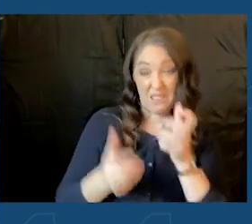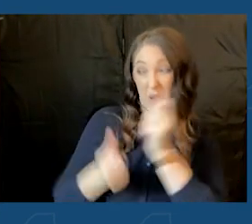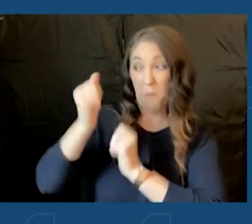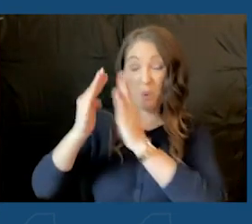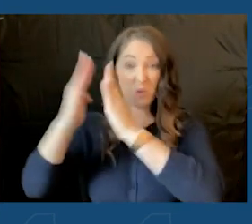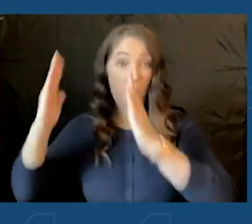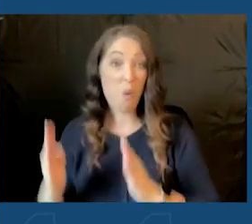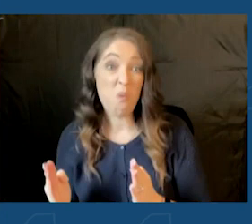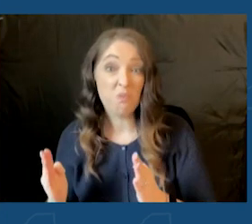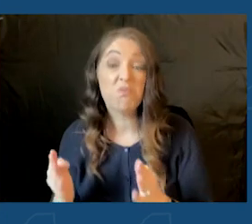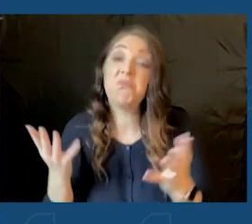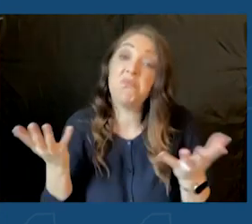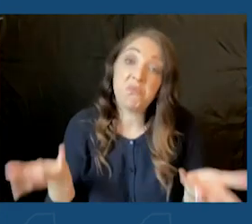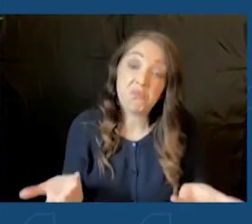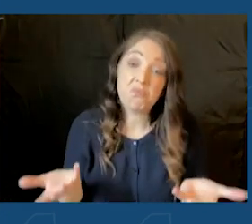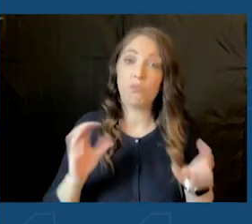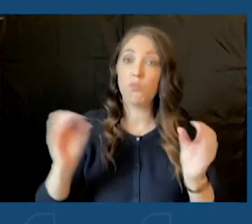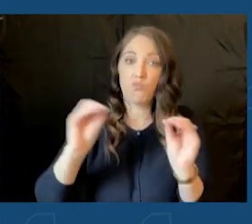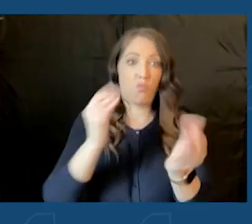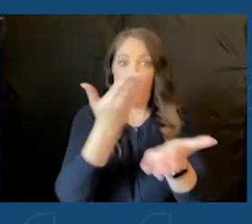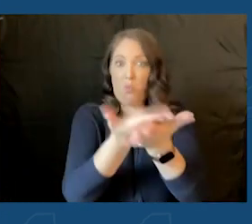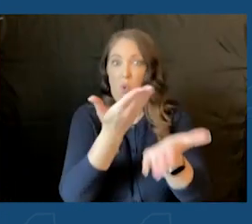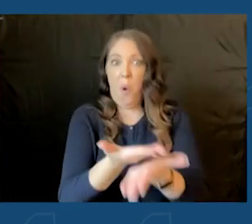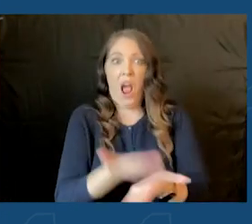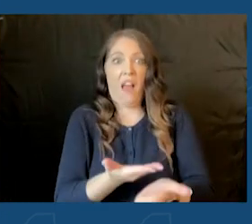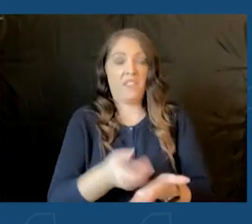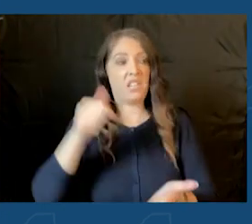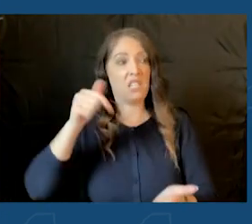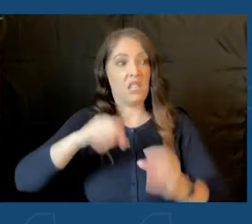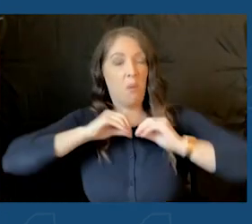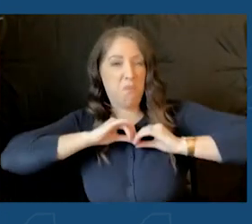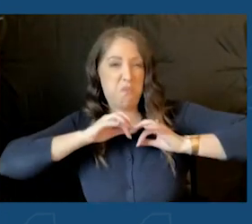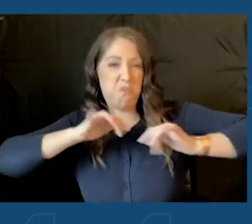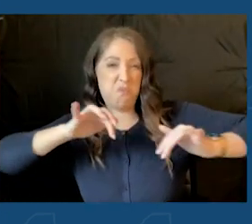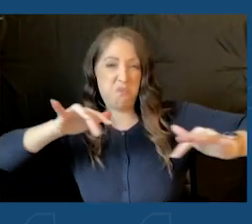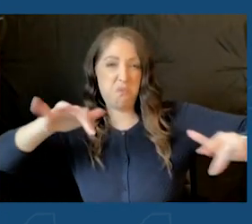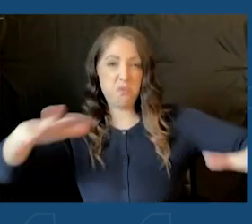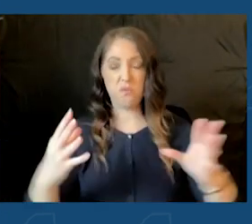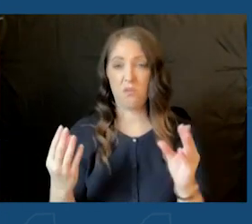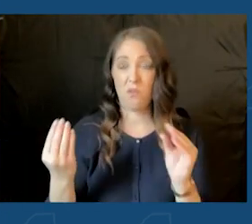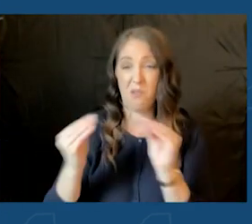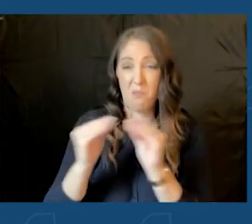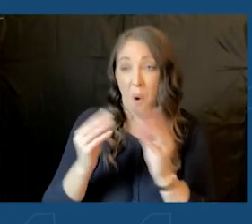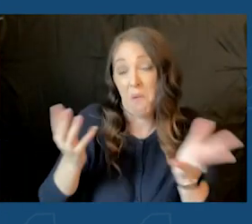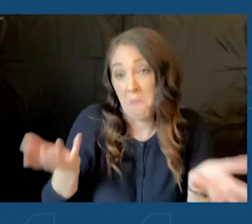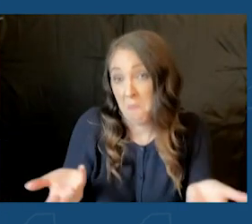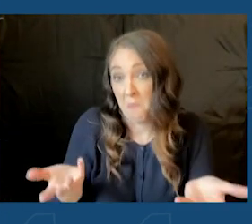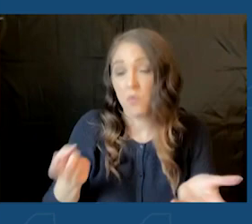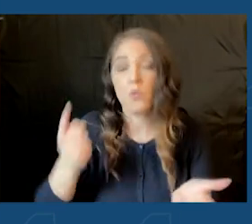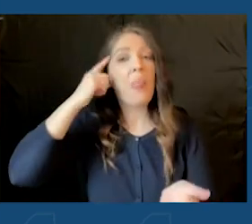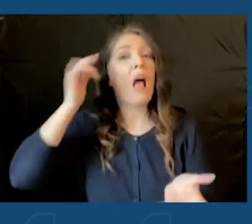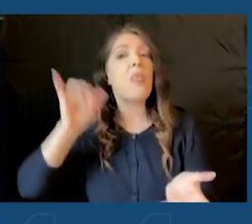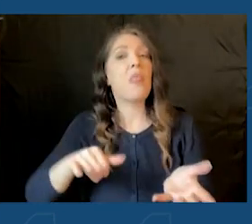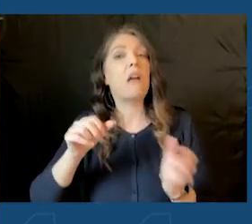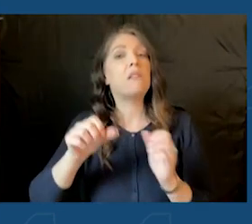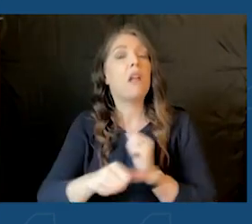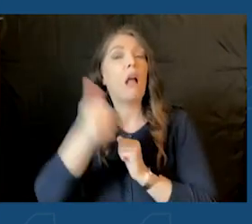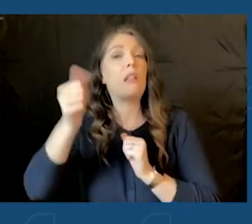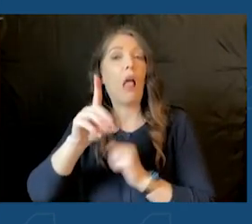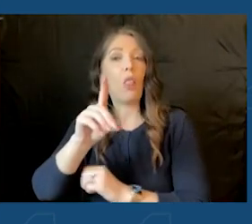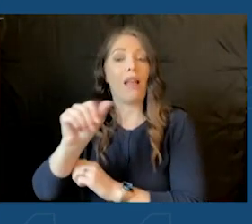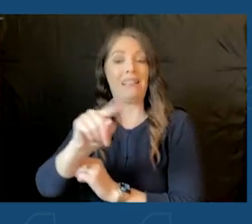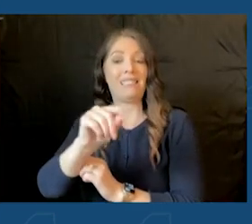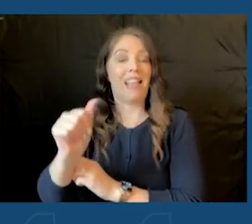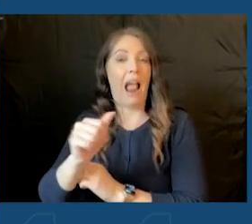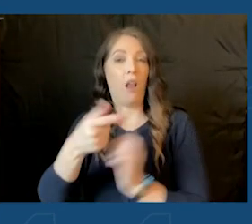that we have no evidence that it has spread anywhere on our trains or in our transportation. So I think that's another data point to get out there to people